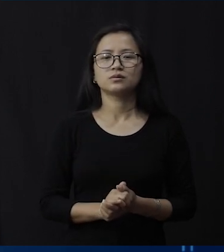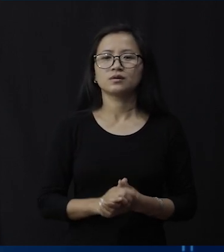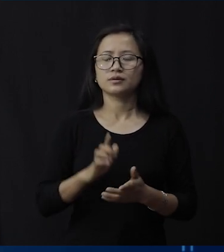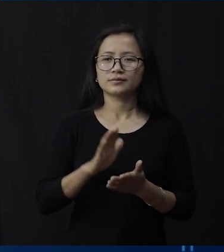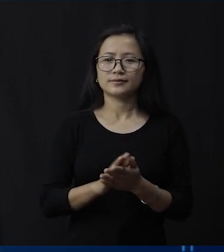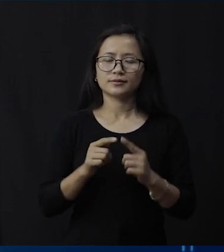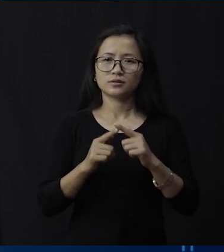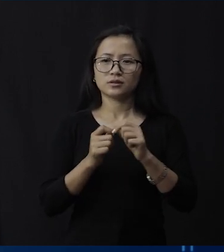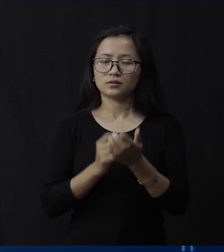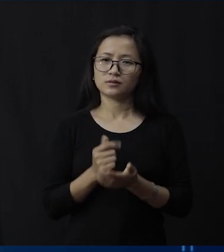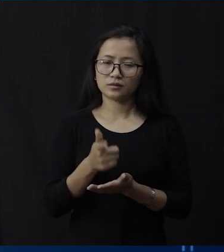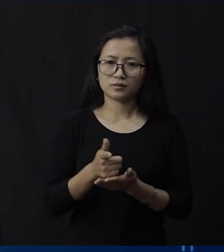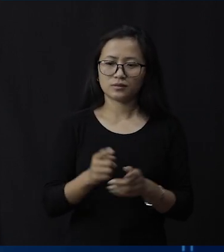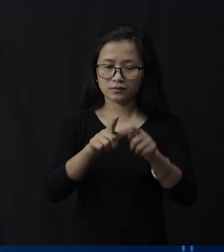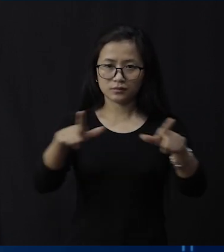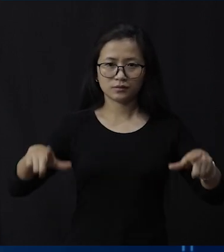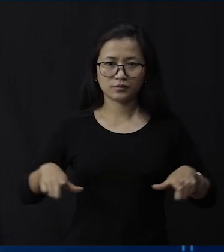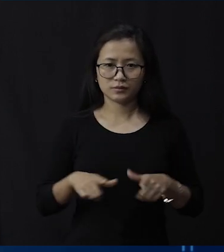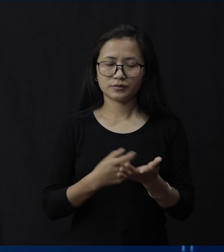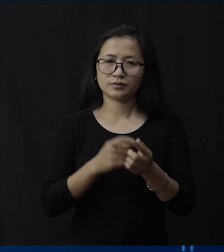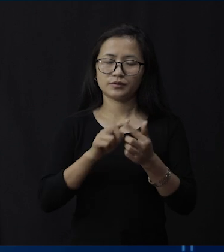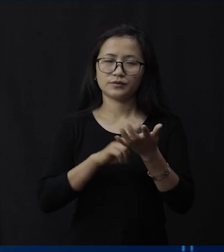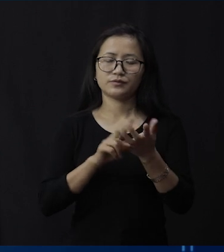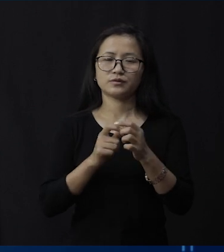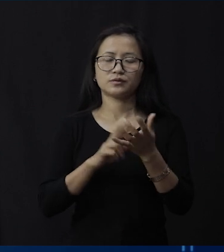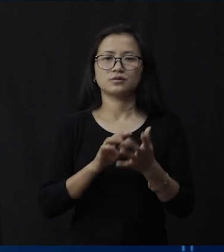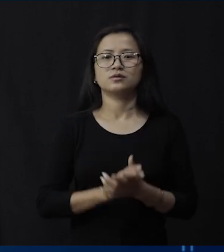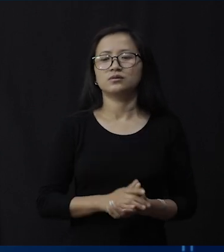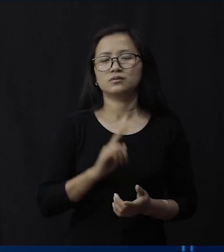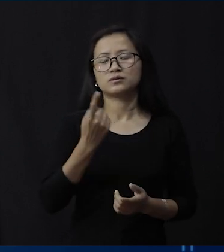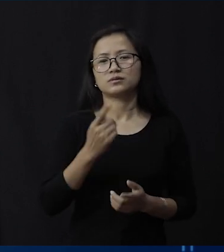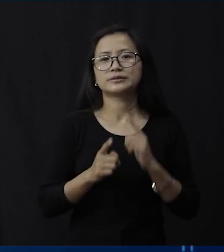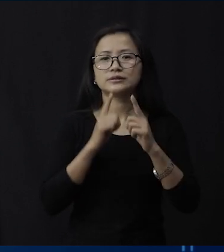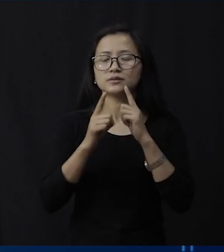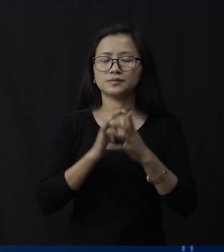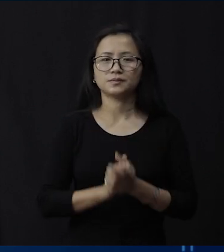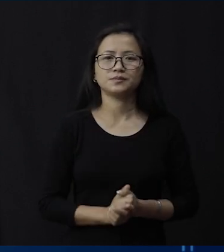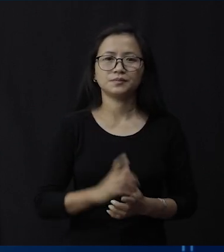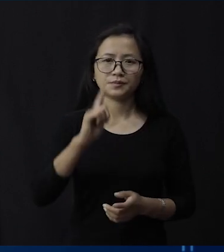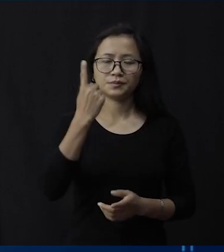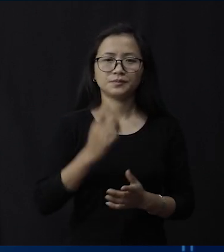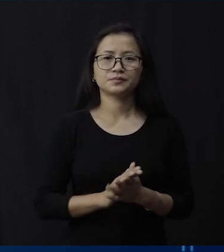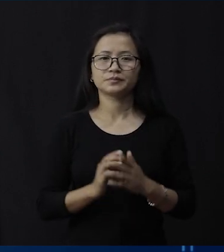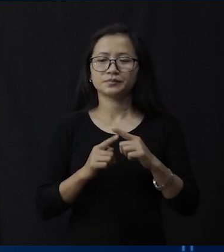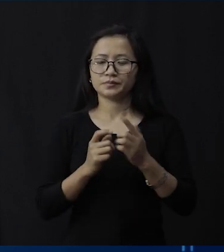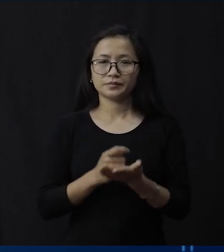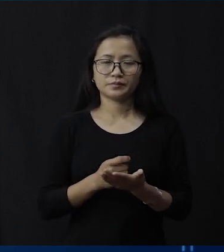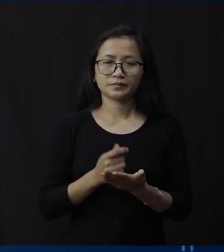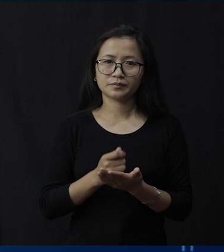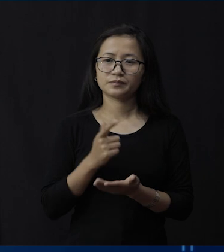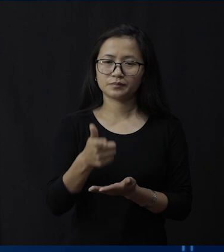land revenue. So I'm going to explain to you in one after another. All right. The first one, tax.